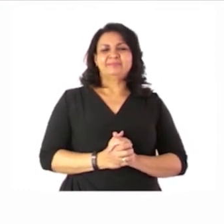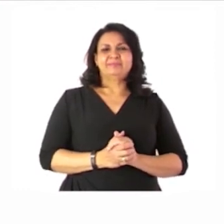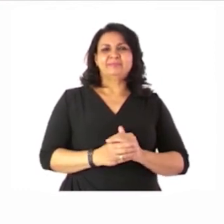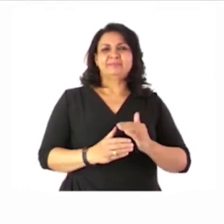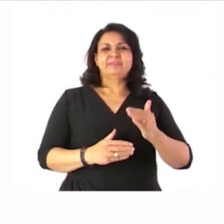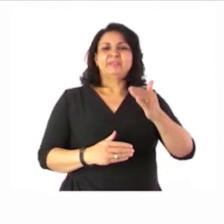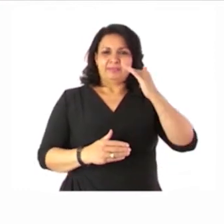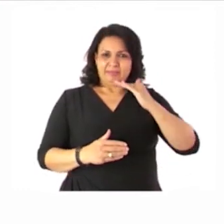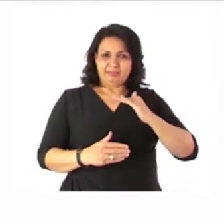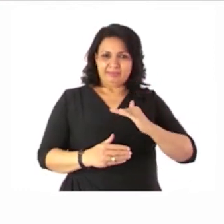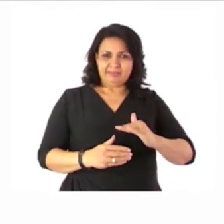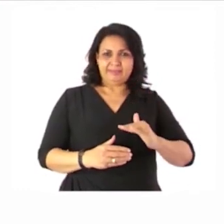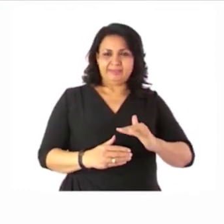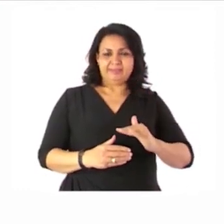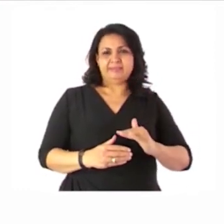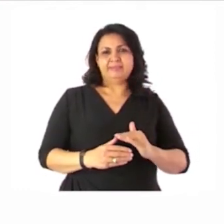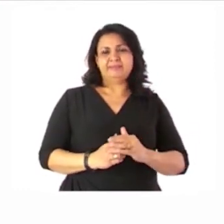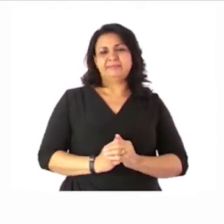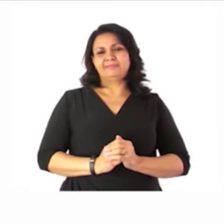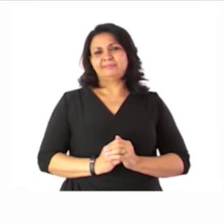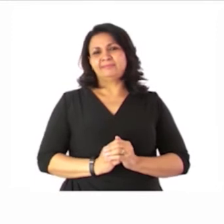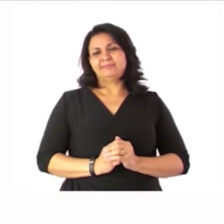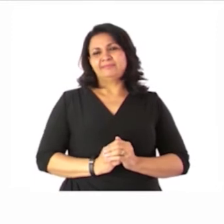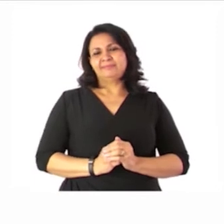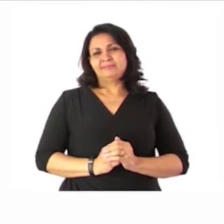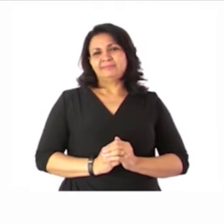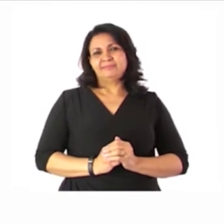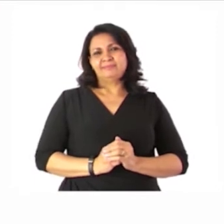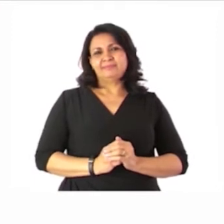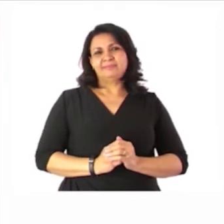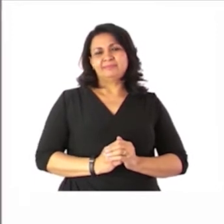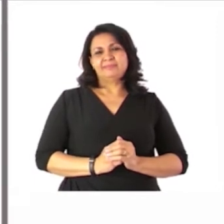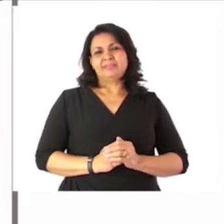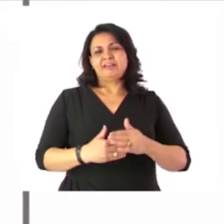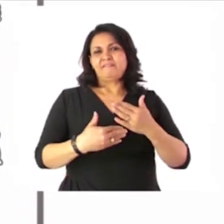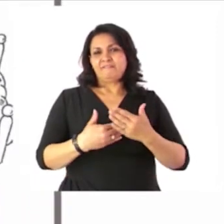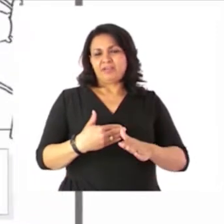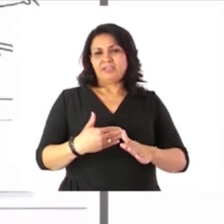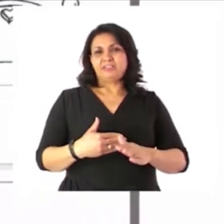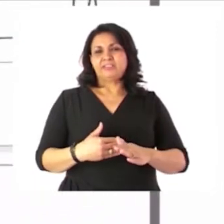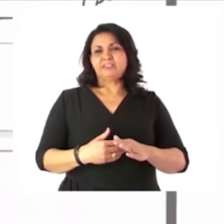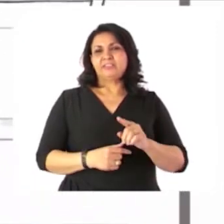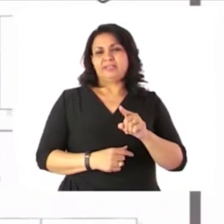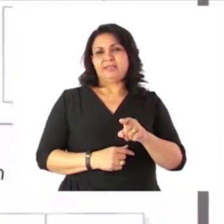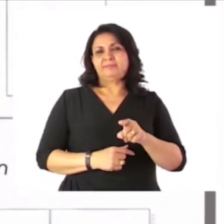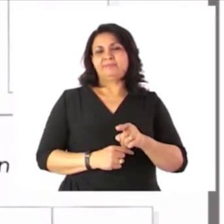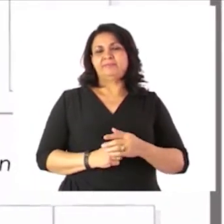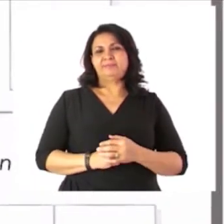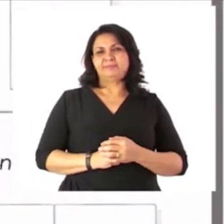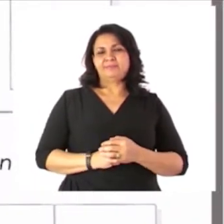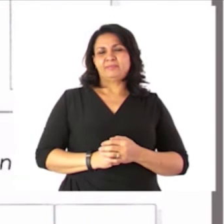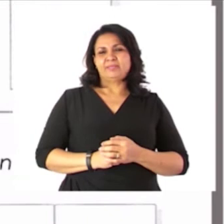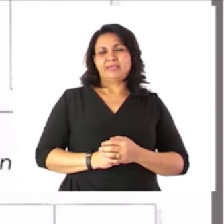to do a different exercise and we're going to complete the pattern. You're going to look at the